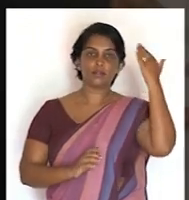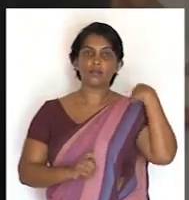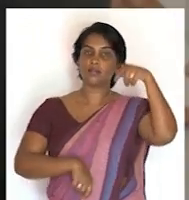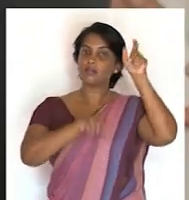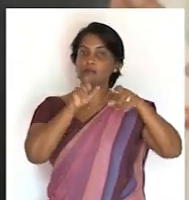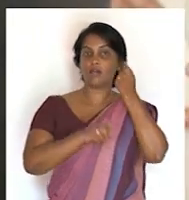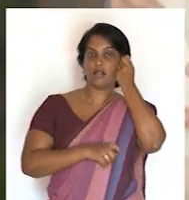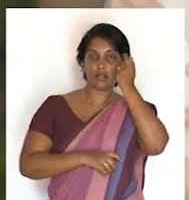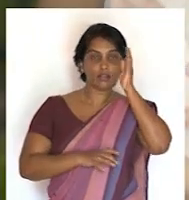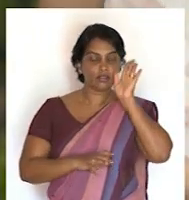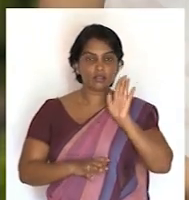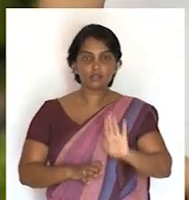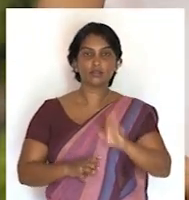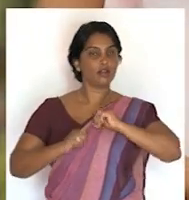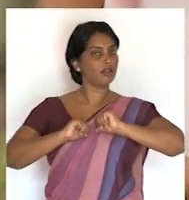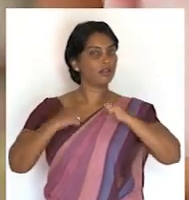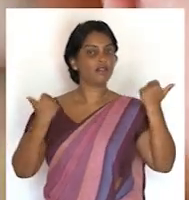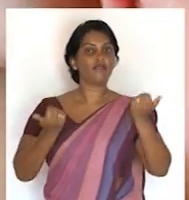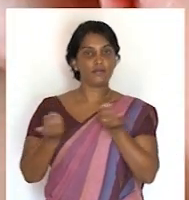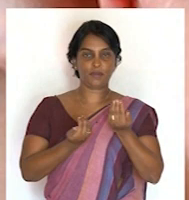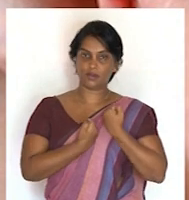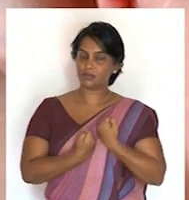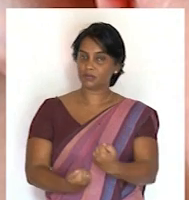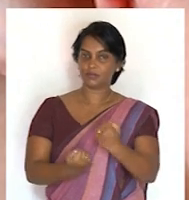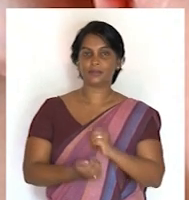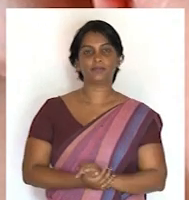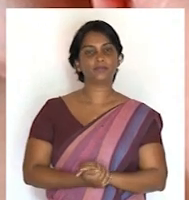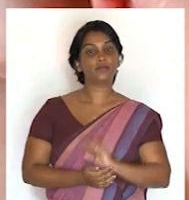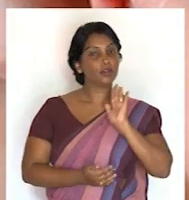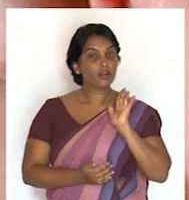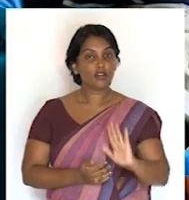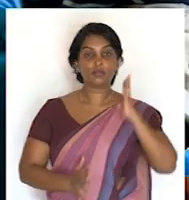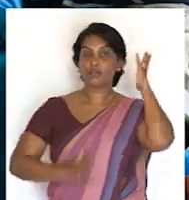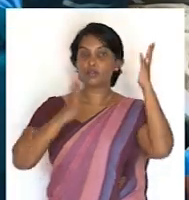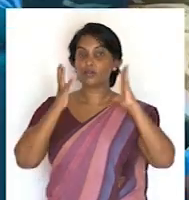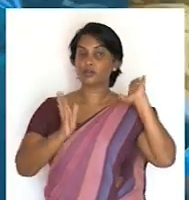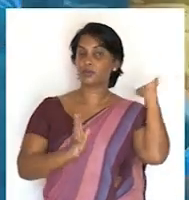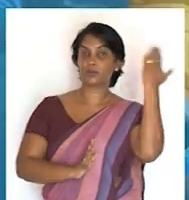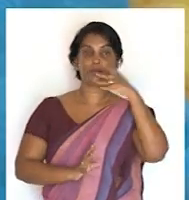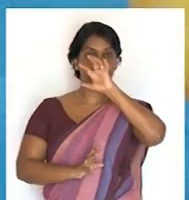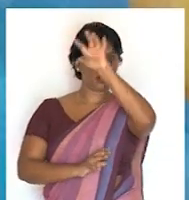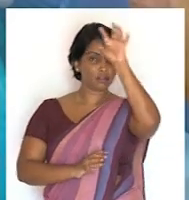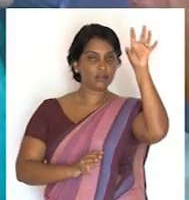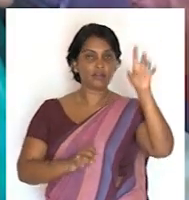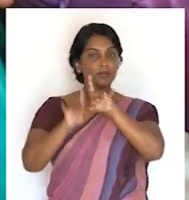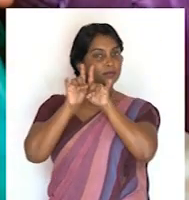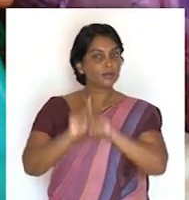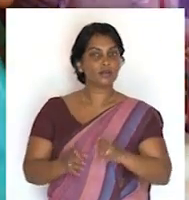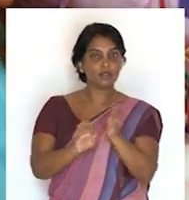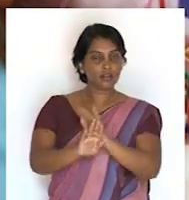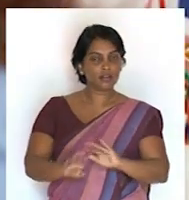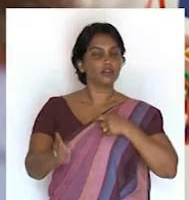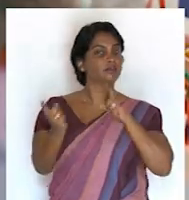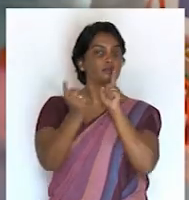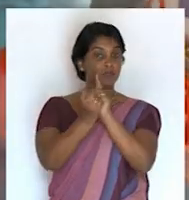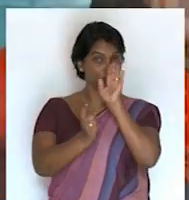Each and every mother expects a healthy child. But what do you feel when we meet these children in